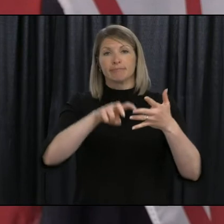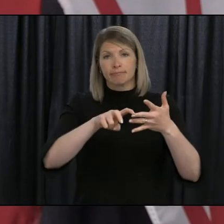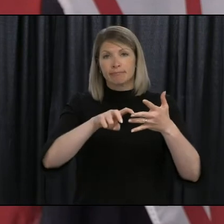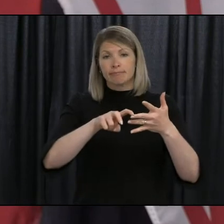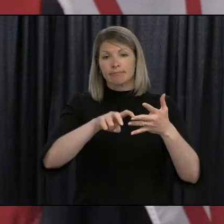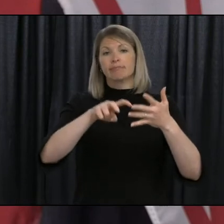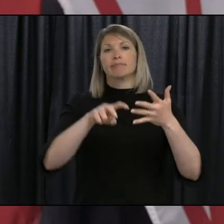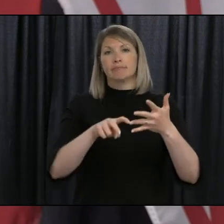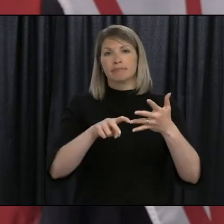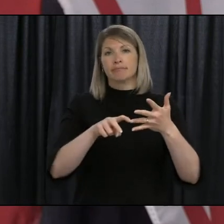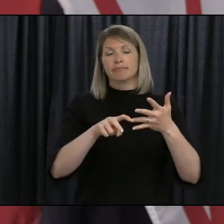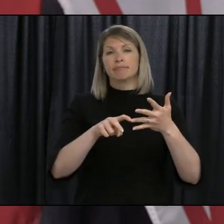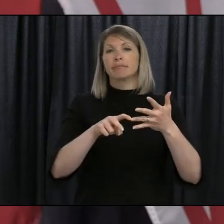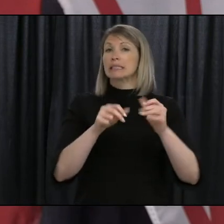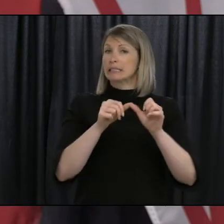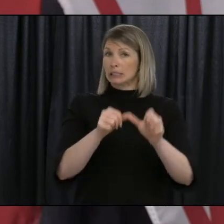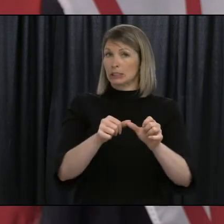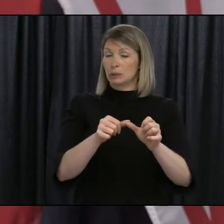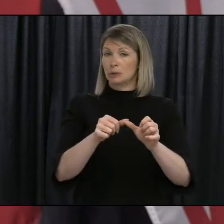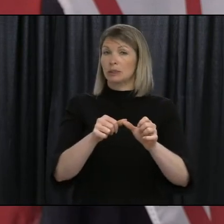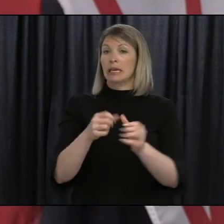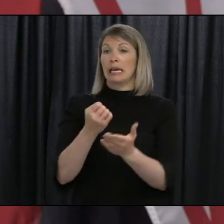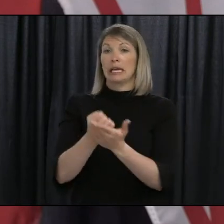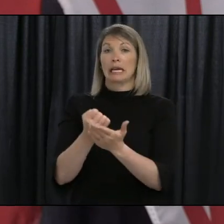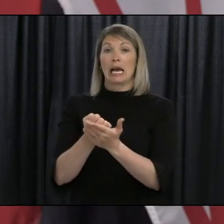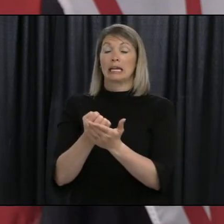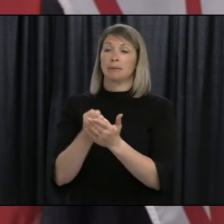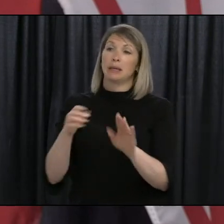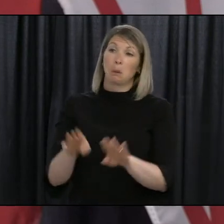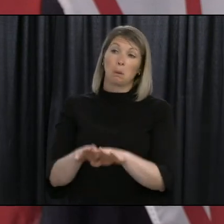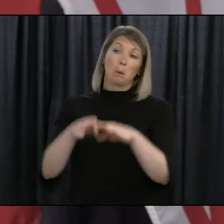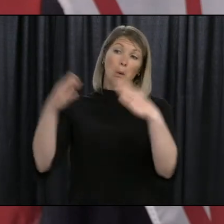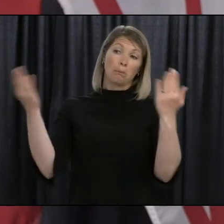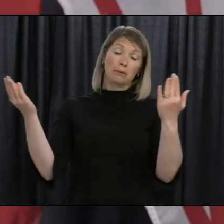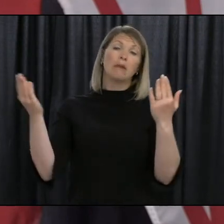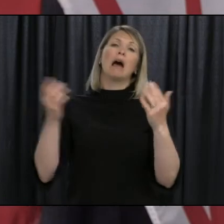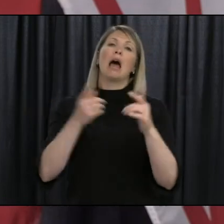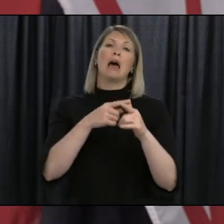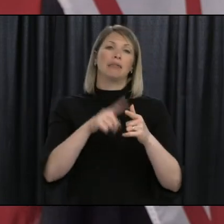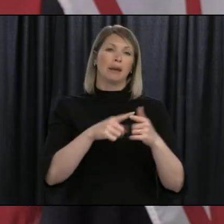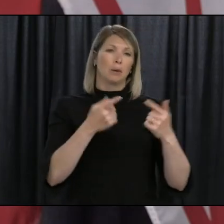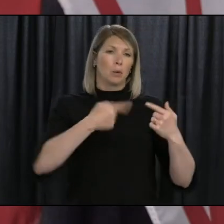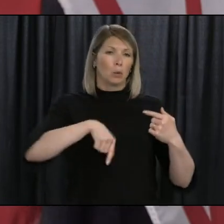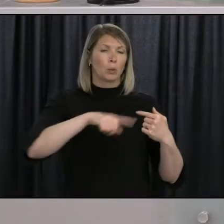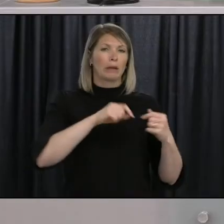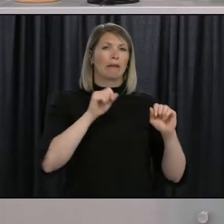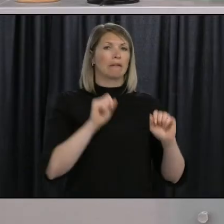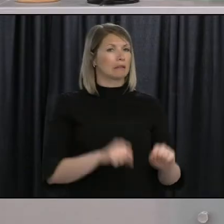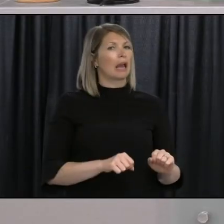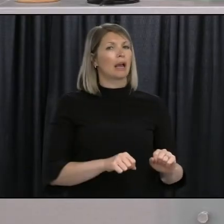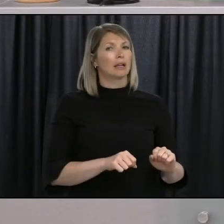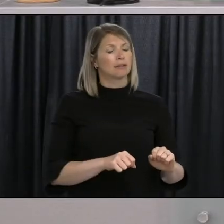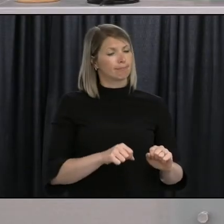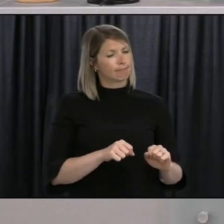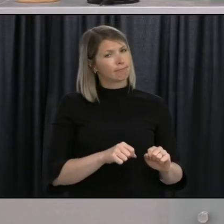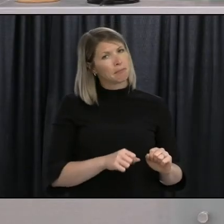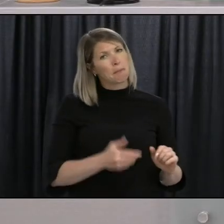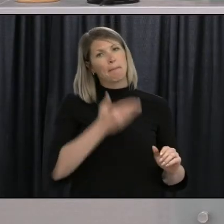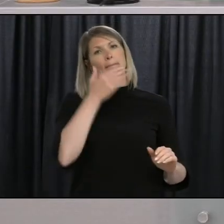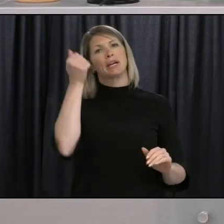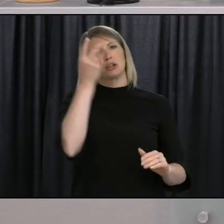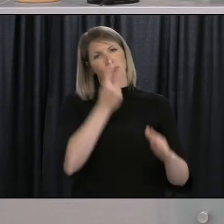and the economy up and running, we'll be in a much better position to elaborate on that. Denise? I think, Minister, you covered the main